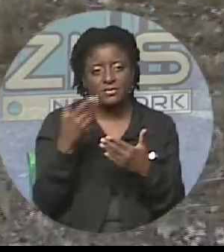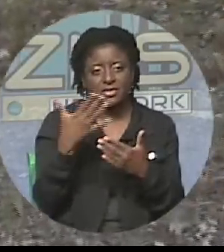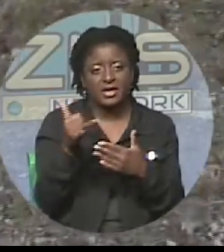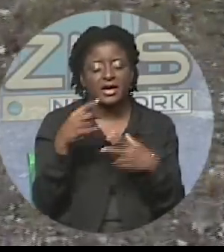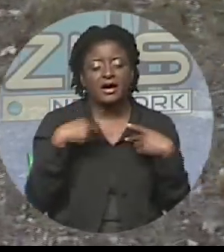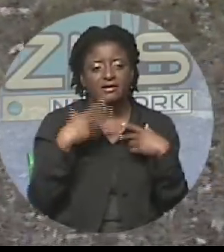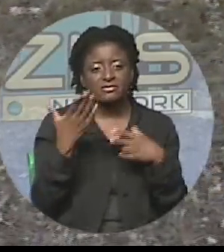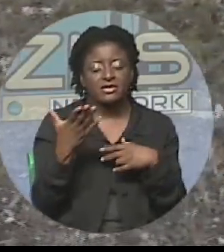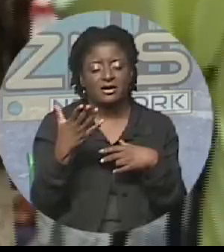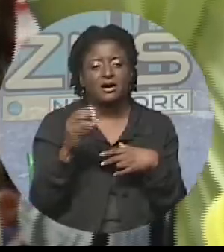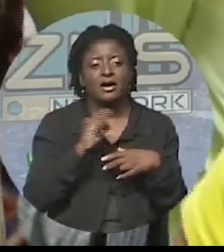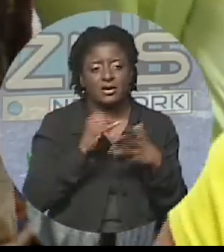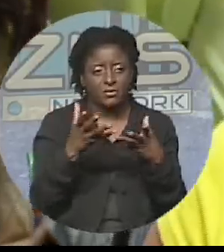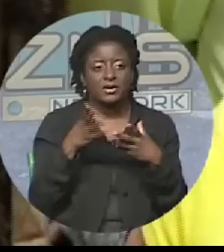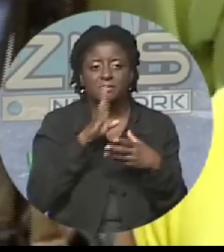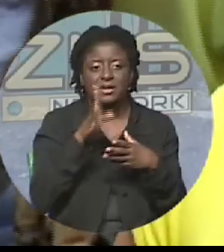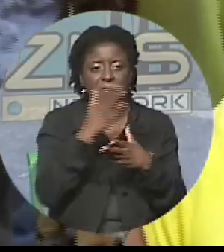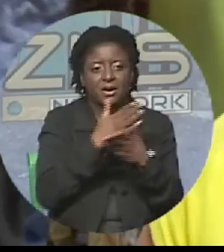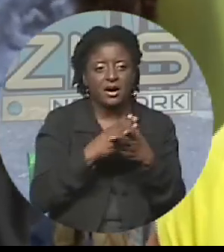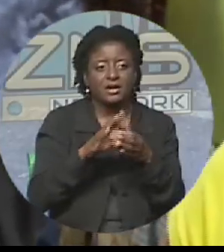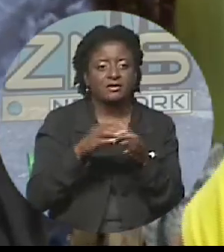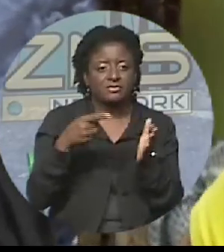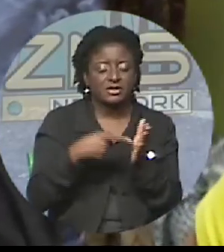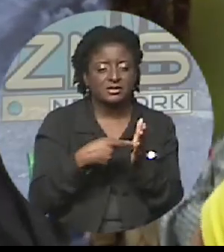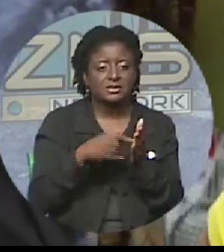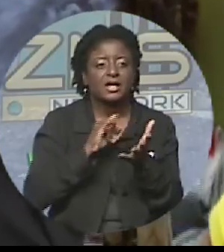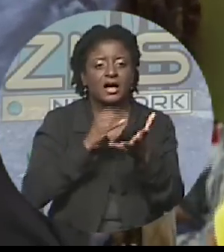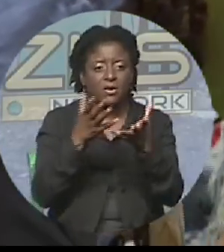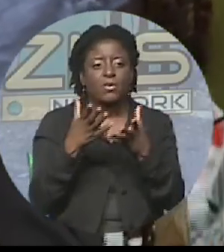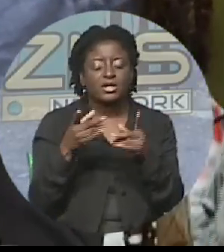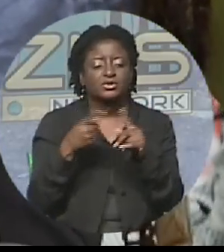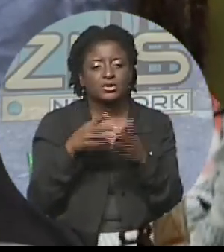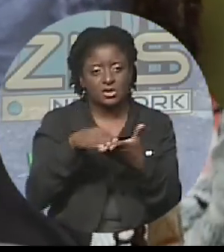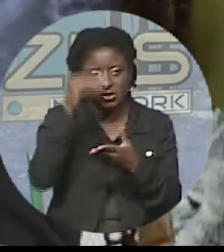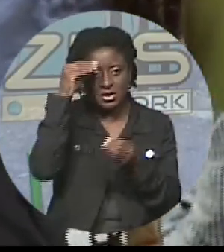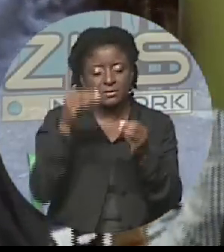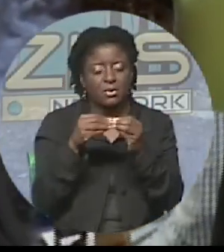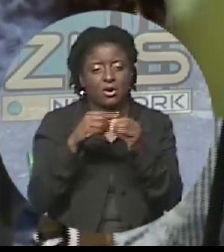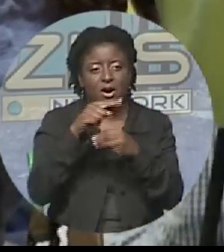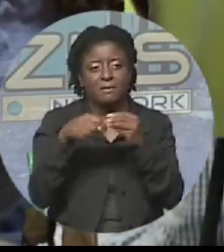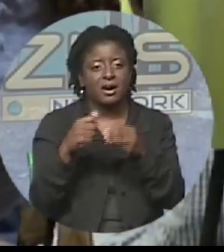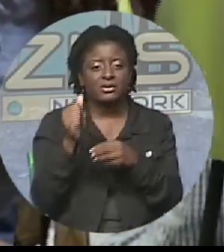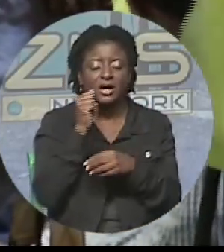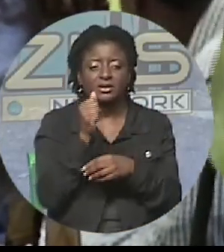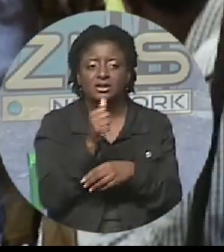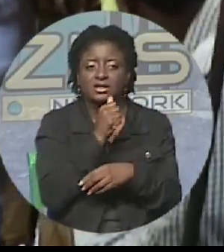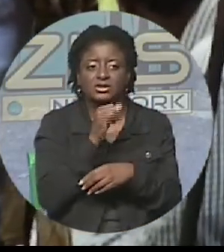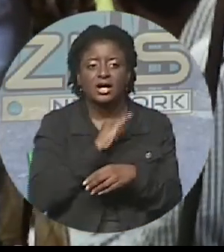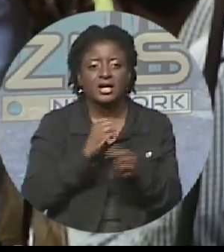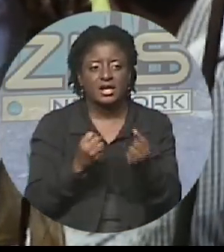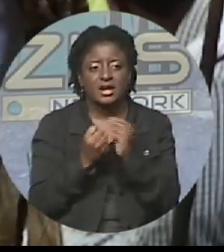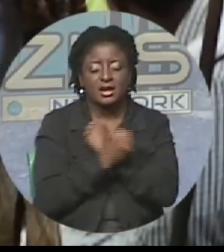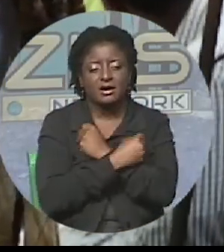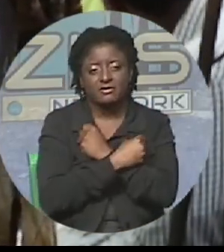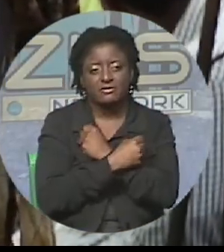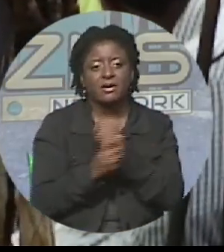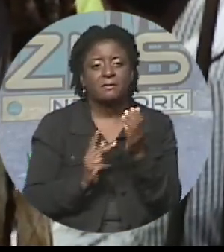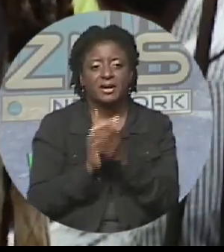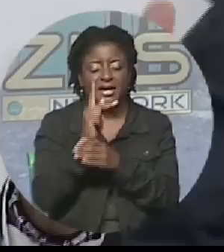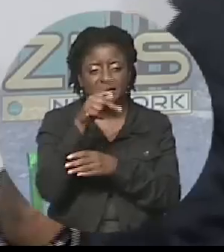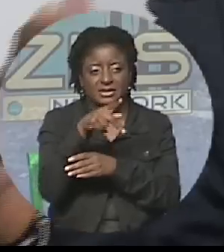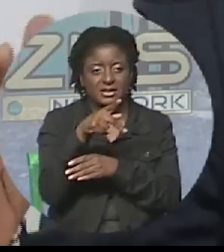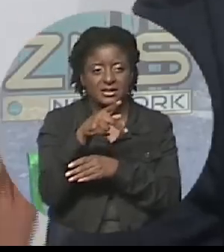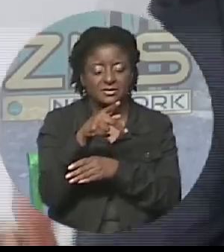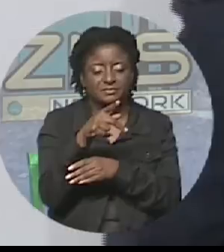willing to be a part of this. I wanted to learn more about agriculture because I love planting, like crops and